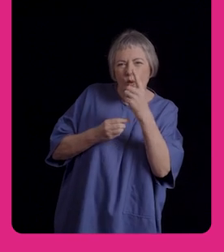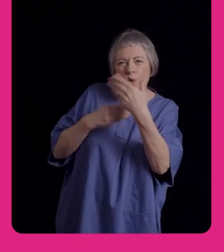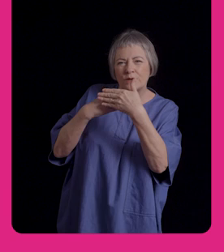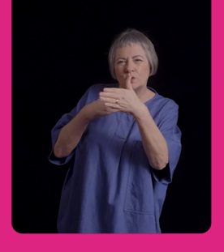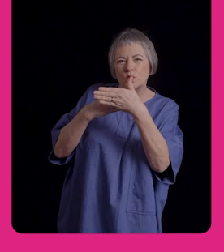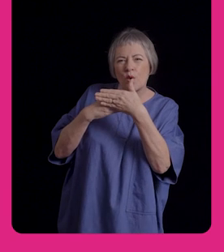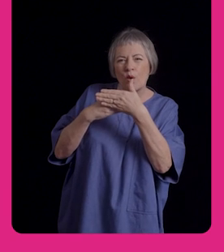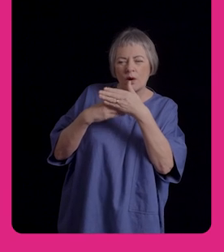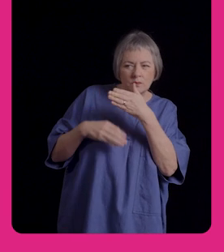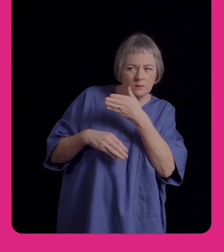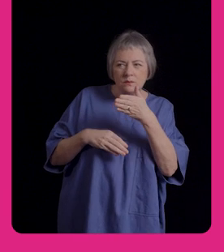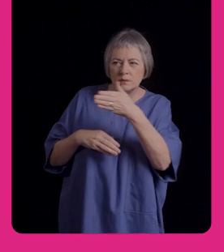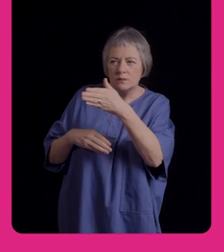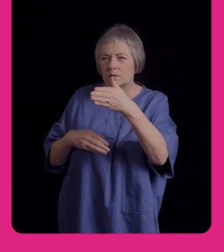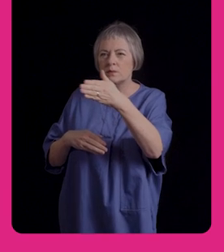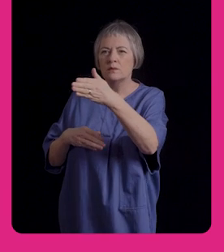think, leading out of the room.